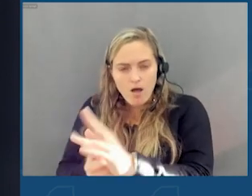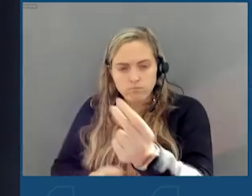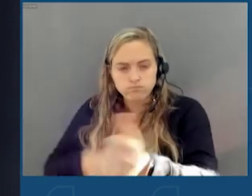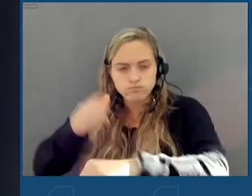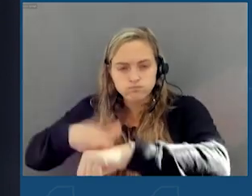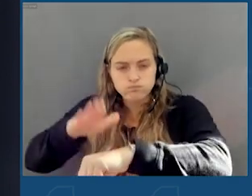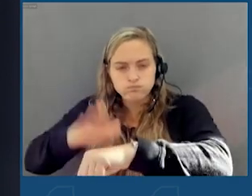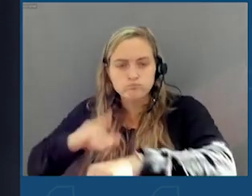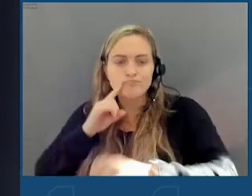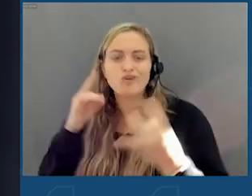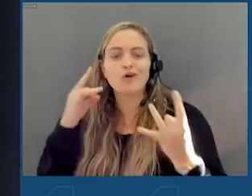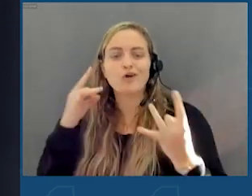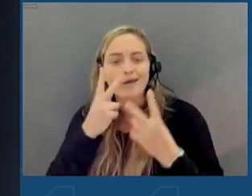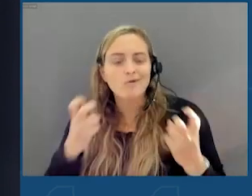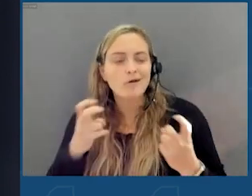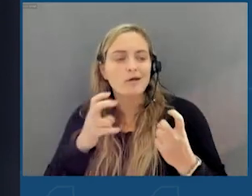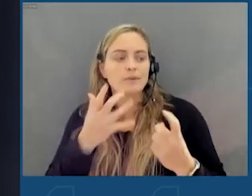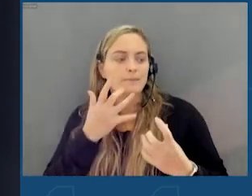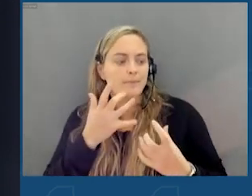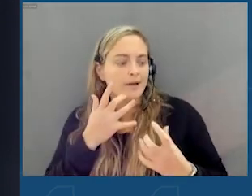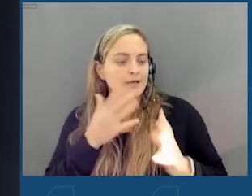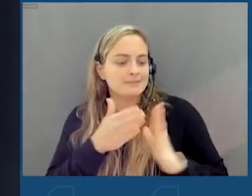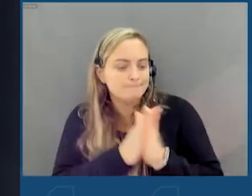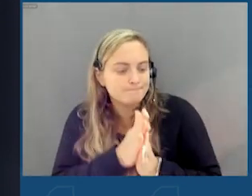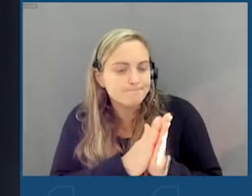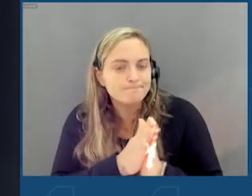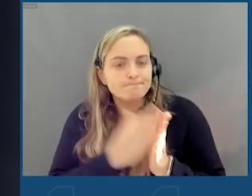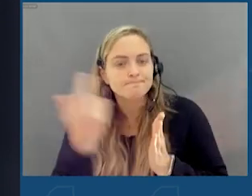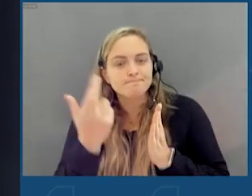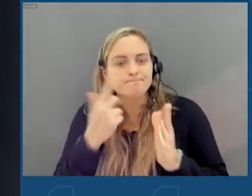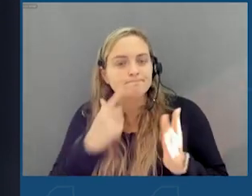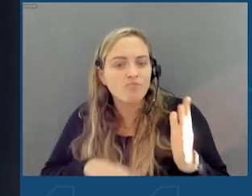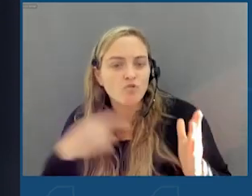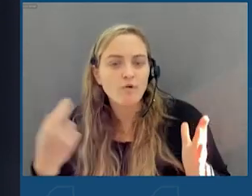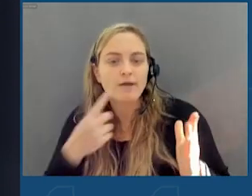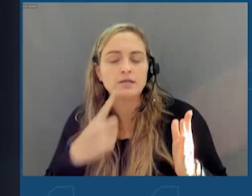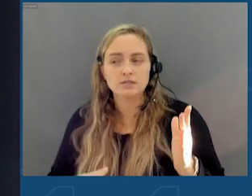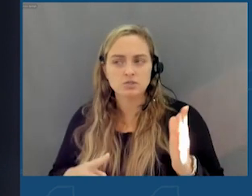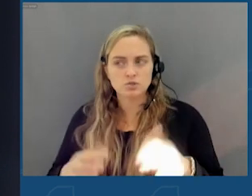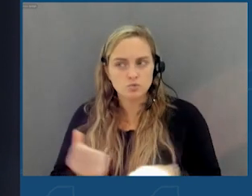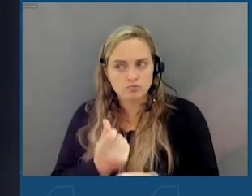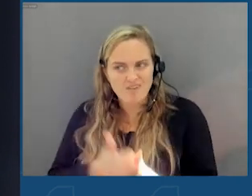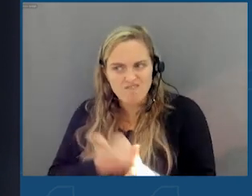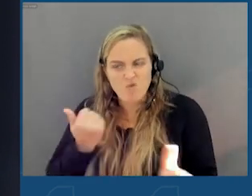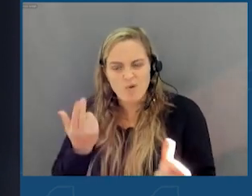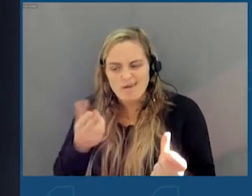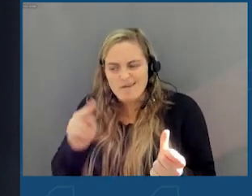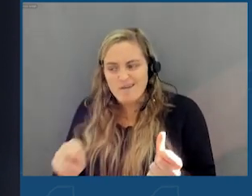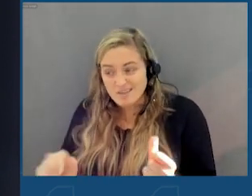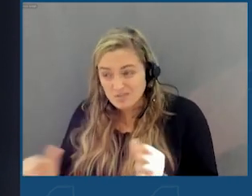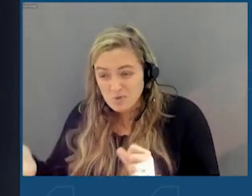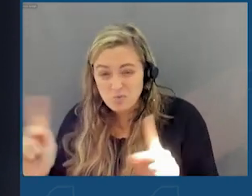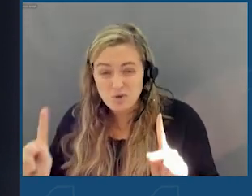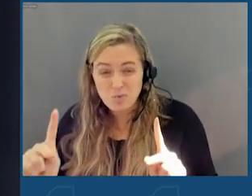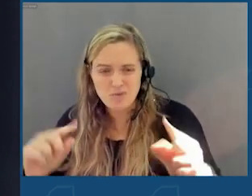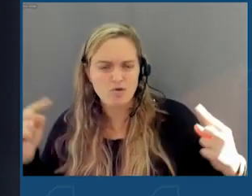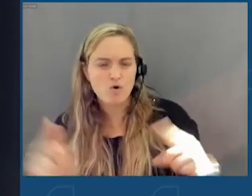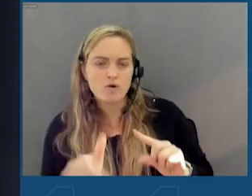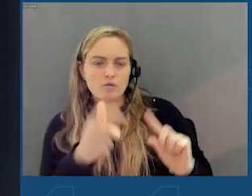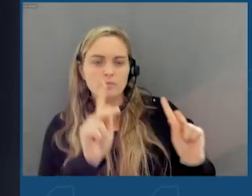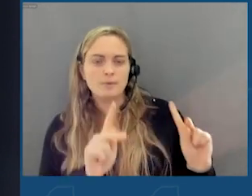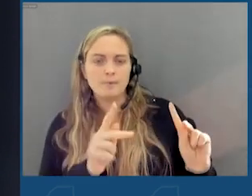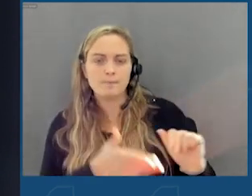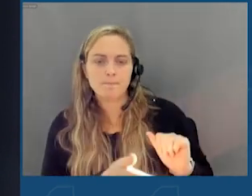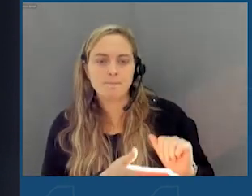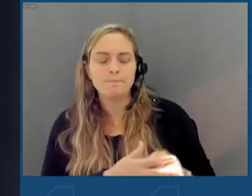and bias-motivated threats, all to keep guns out of the hands of those who could do harm to others.